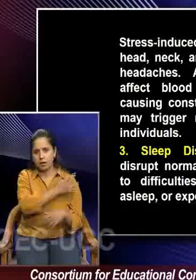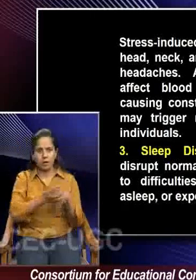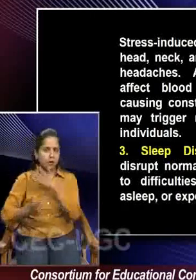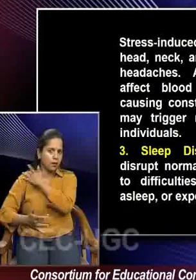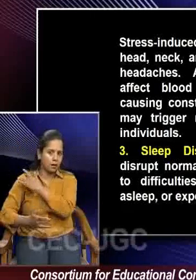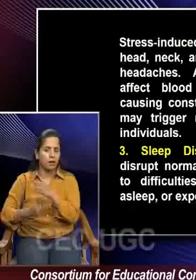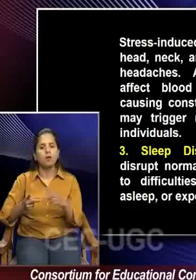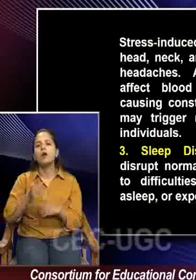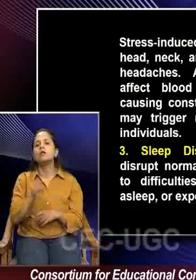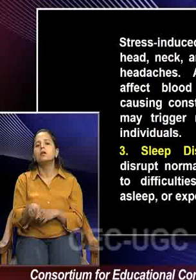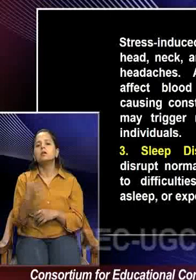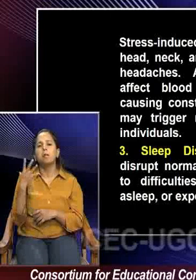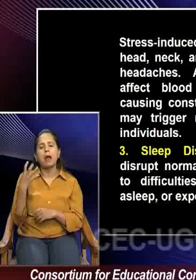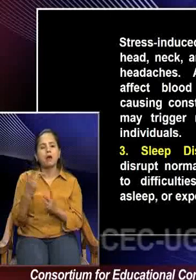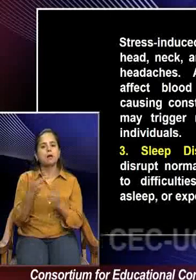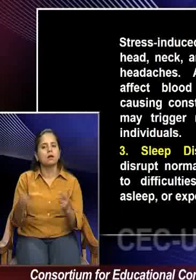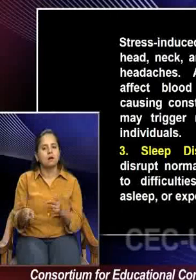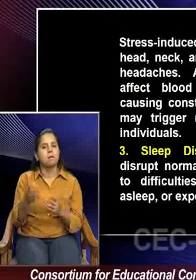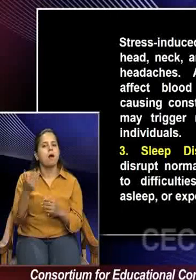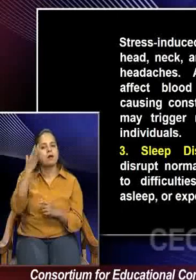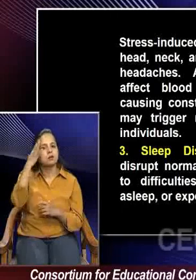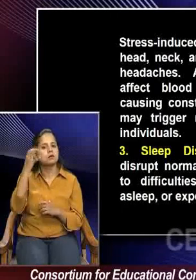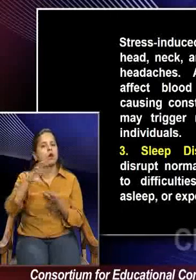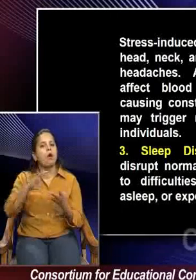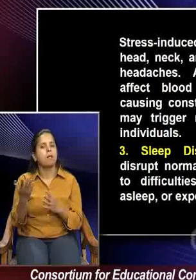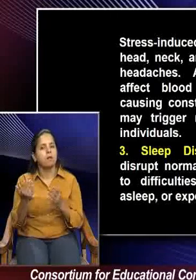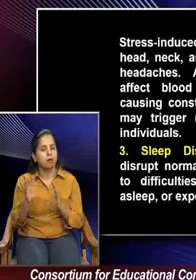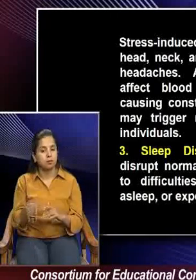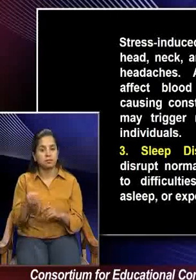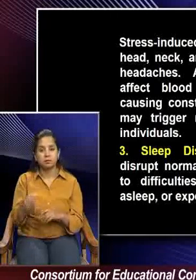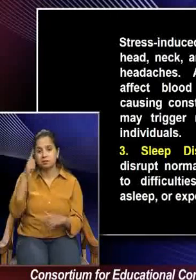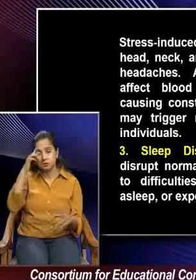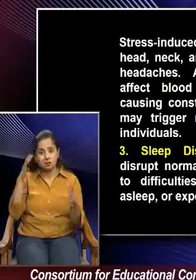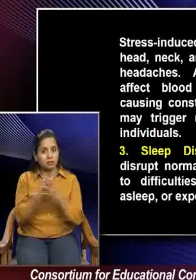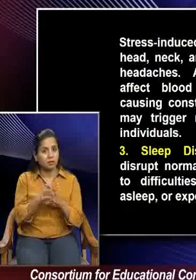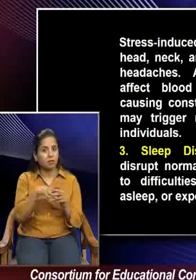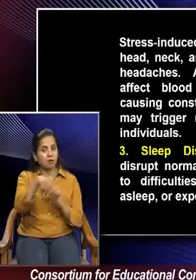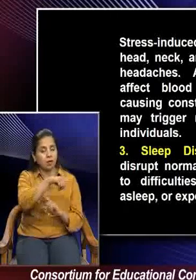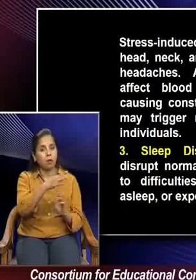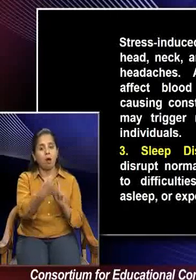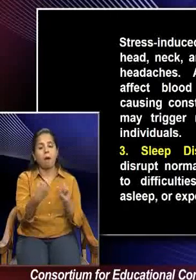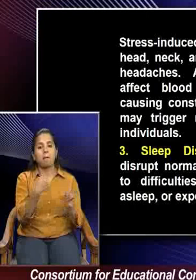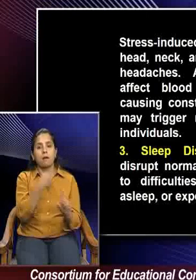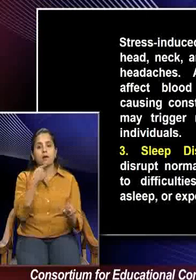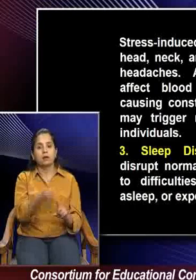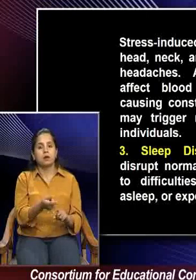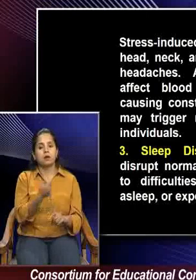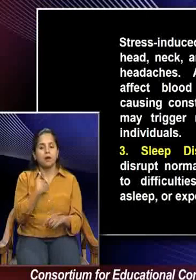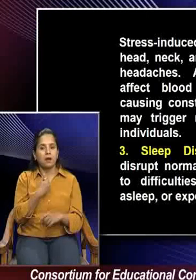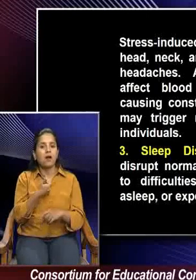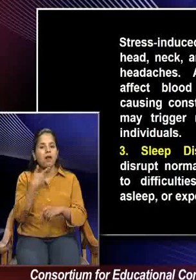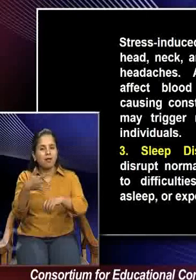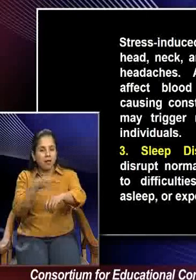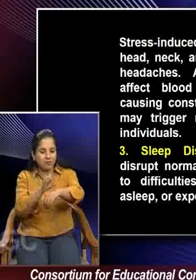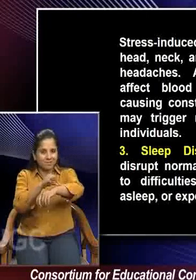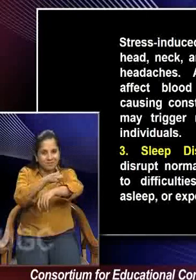to the headaches. Additionally, stress can affect the blood vessels